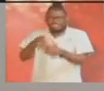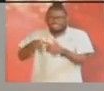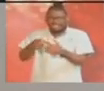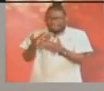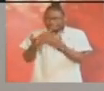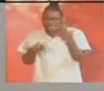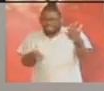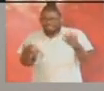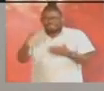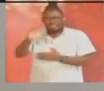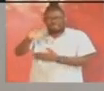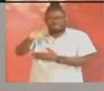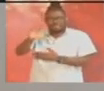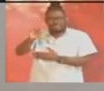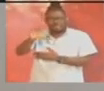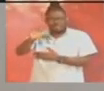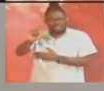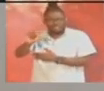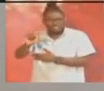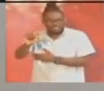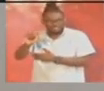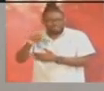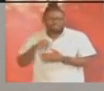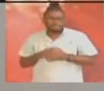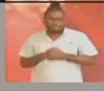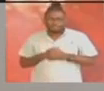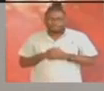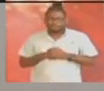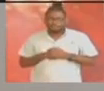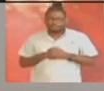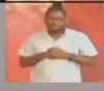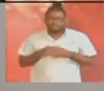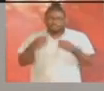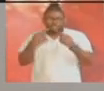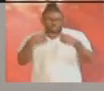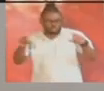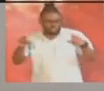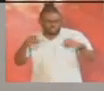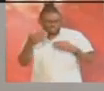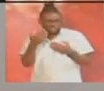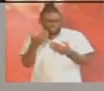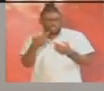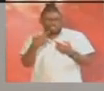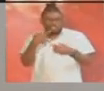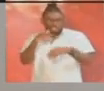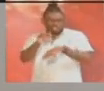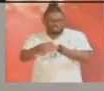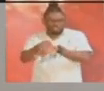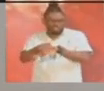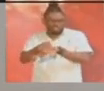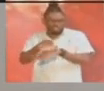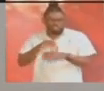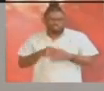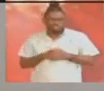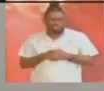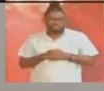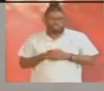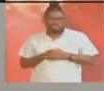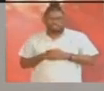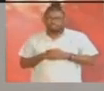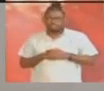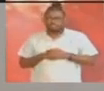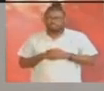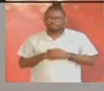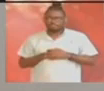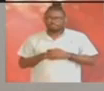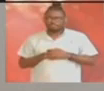of Southwest Regional Health Authority regarding his condition and any relation to the AstraZeneca vaccine. As I